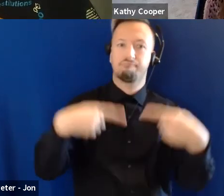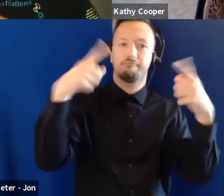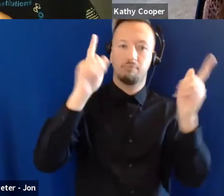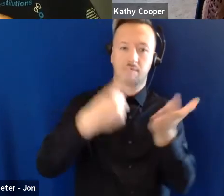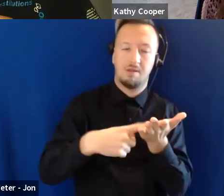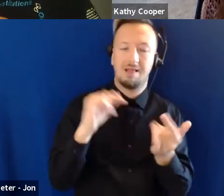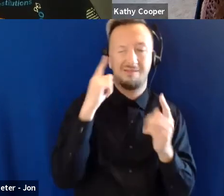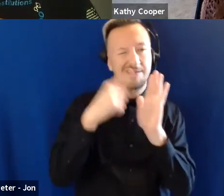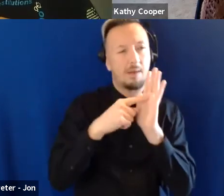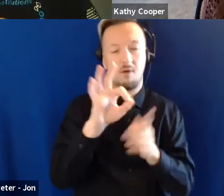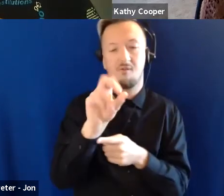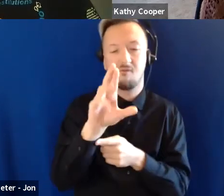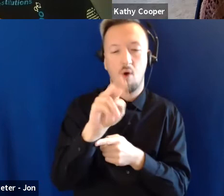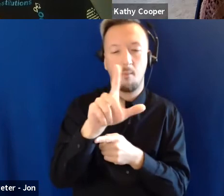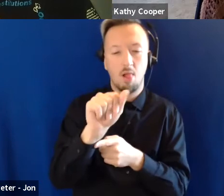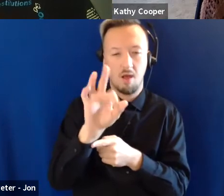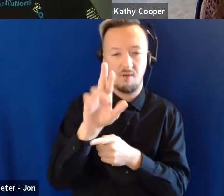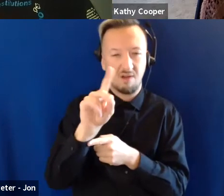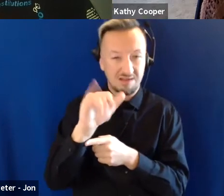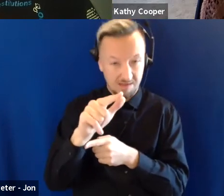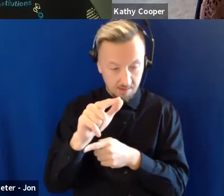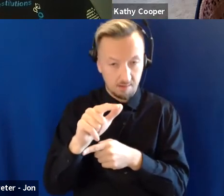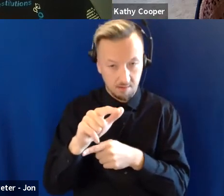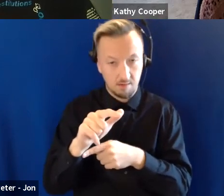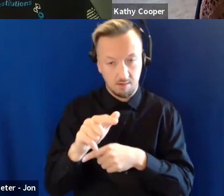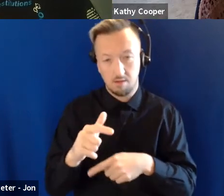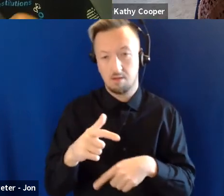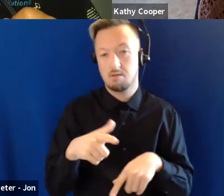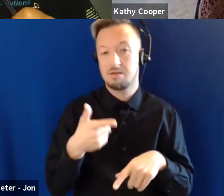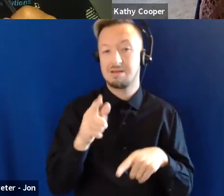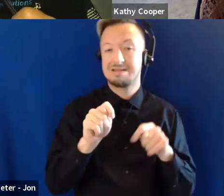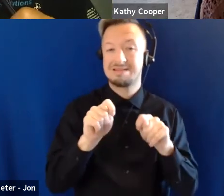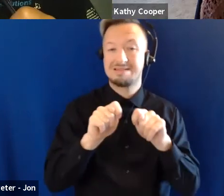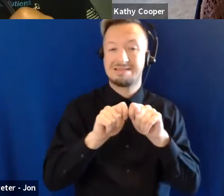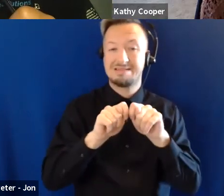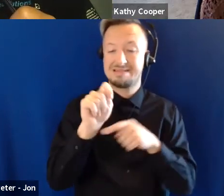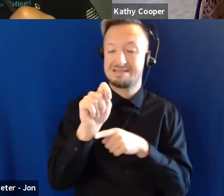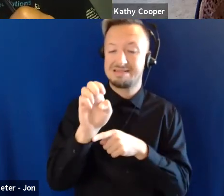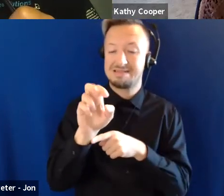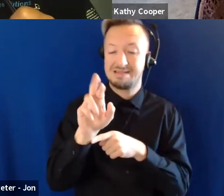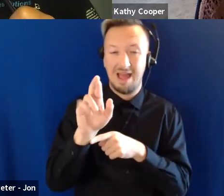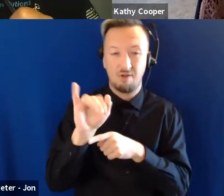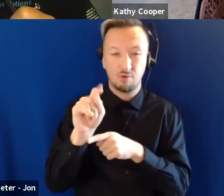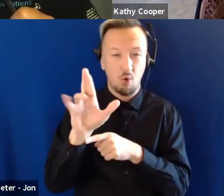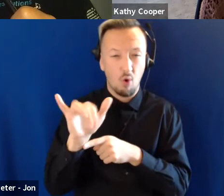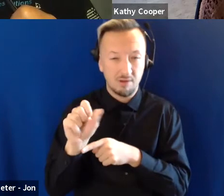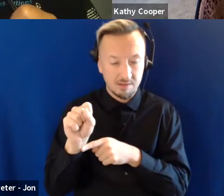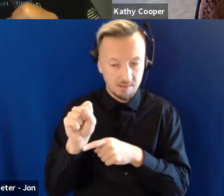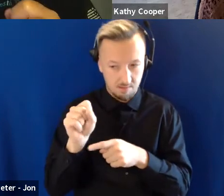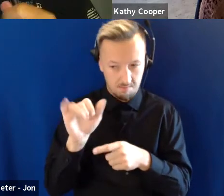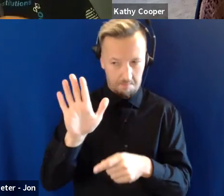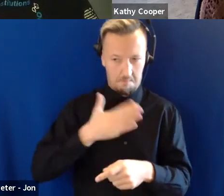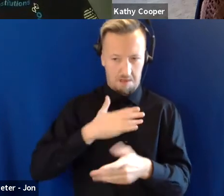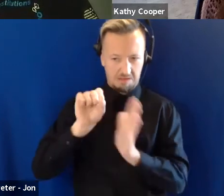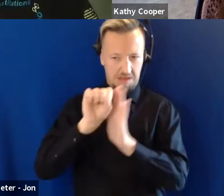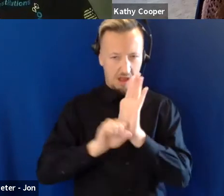look like. We'll probably start talking about territories and what that looks like in our state, whether or not